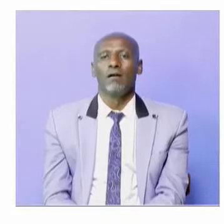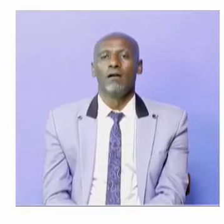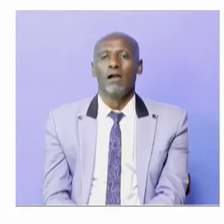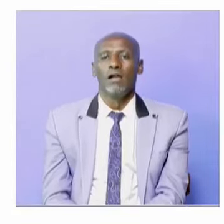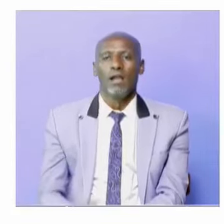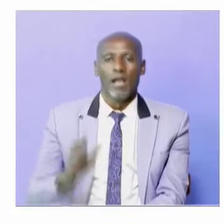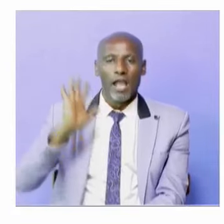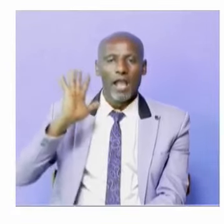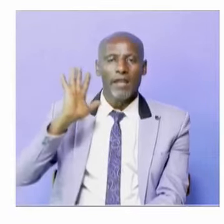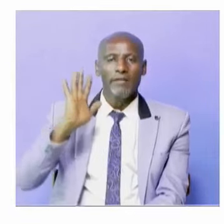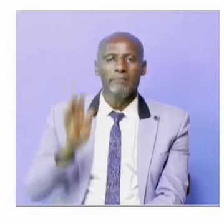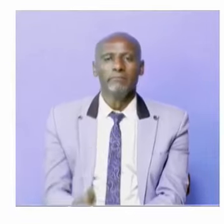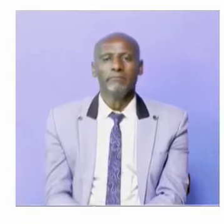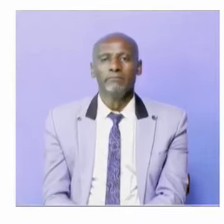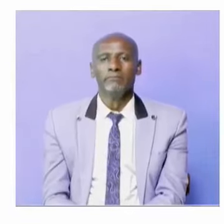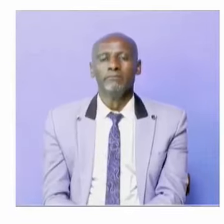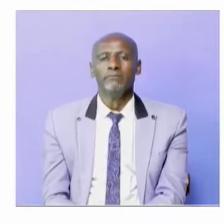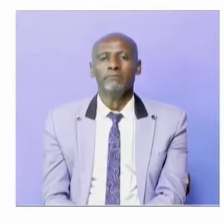hey,